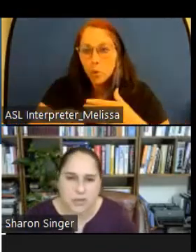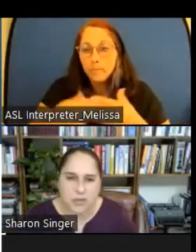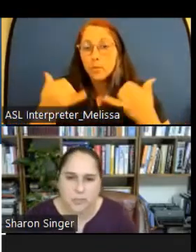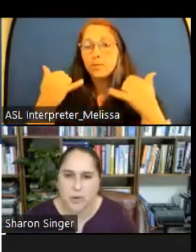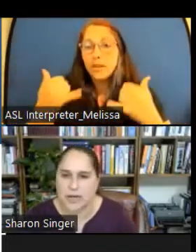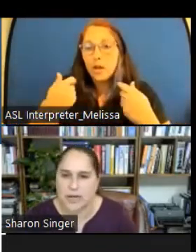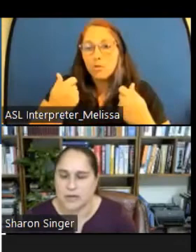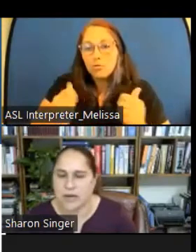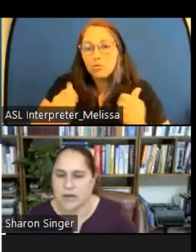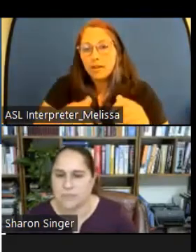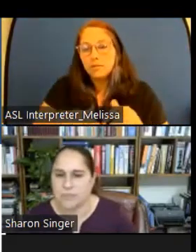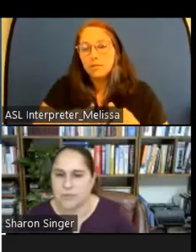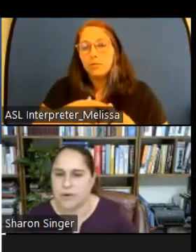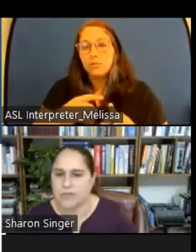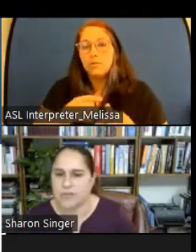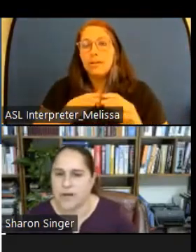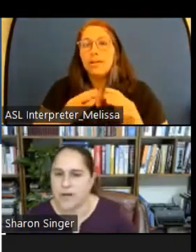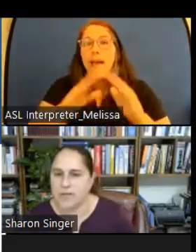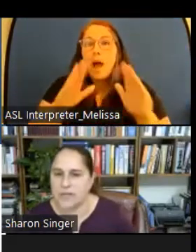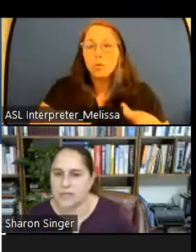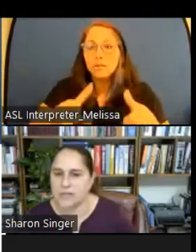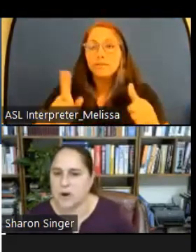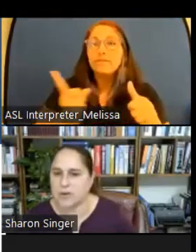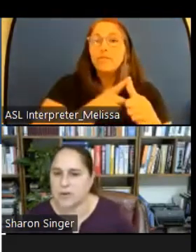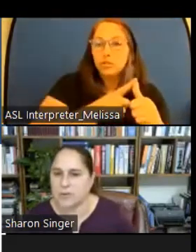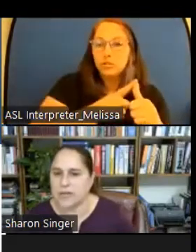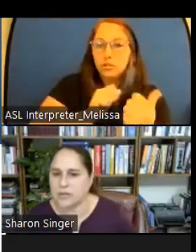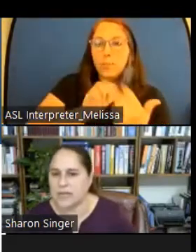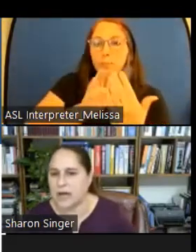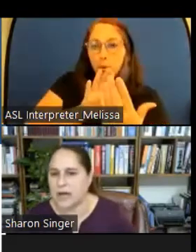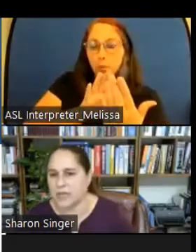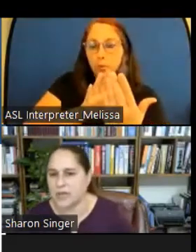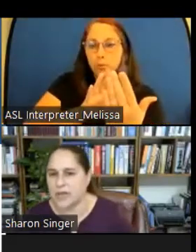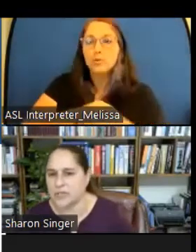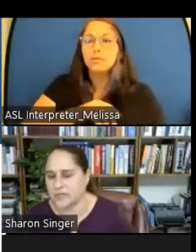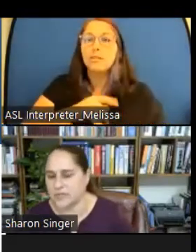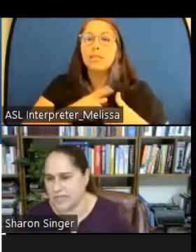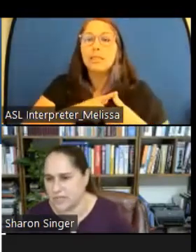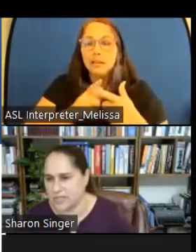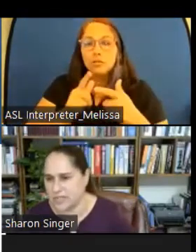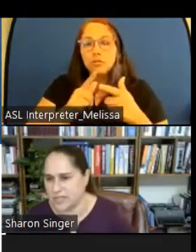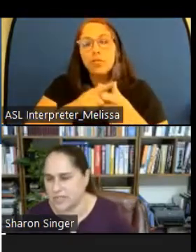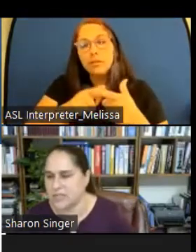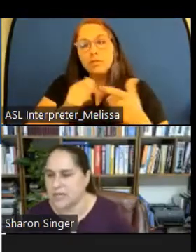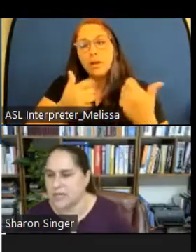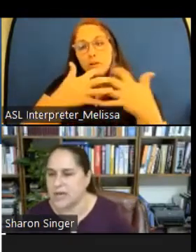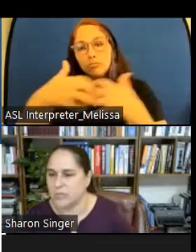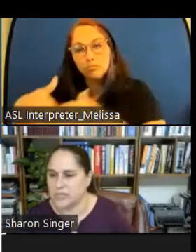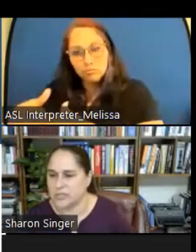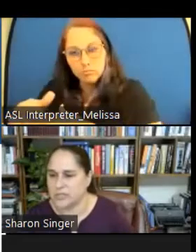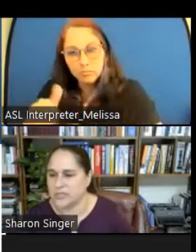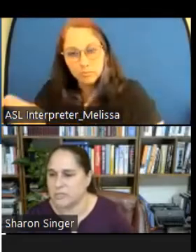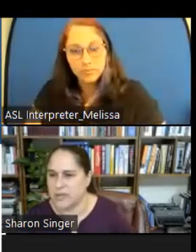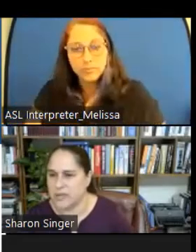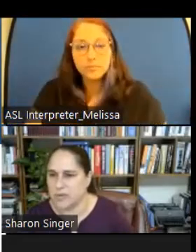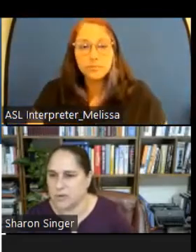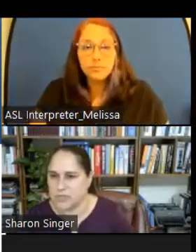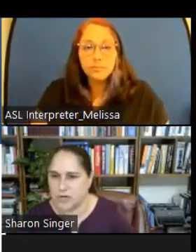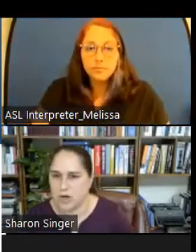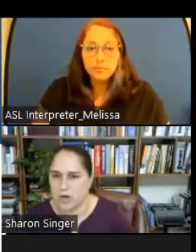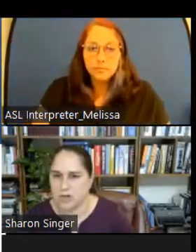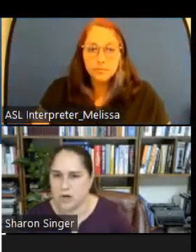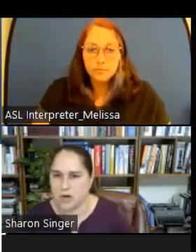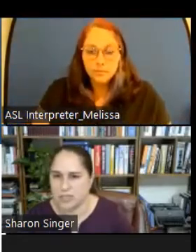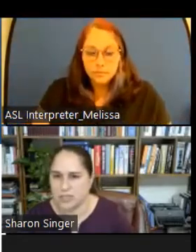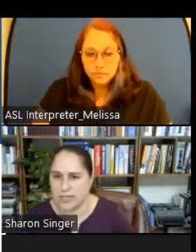would also point out priority 5 as partnering with housing, health, and service agencies, which is many of the groups that